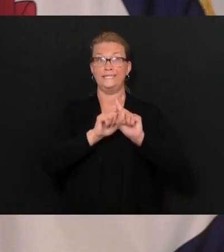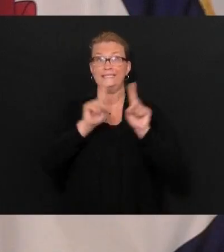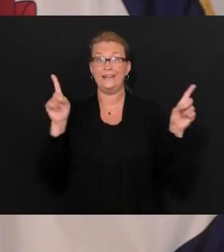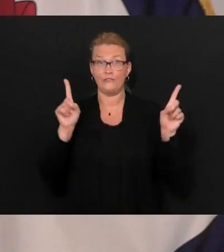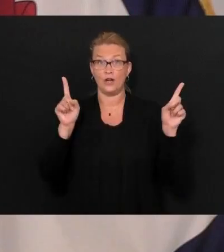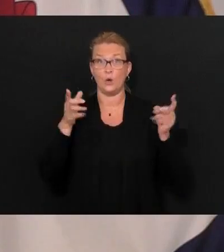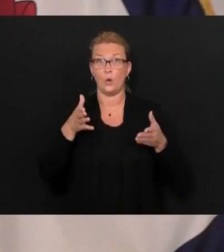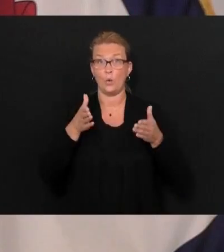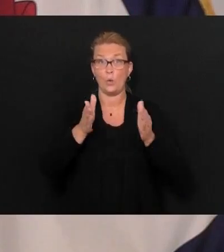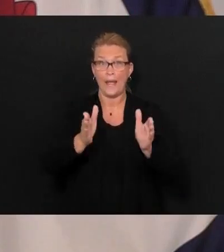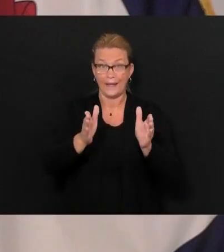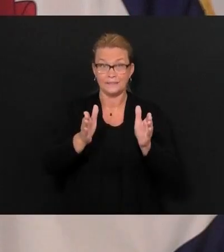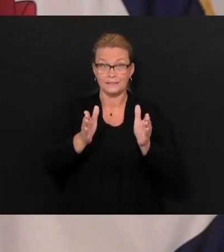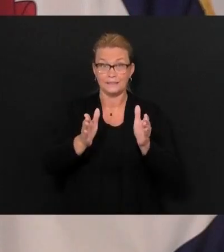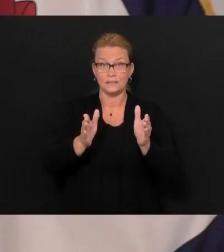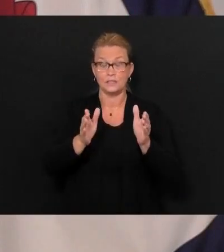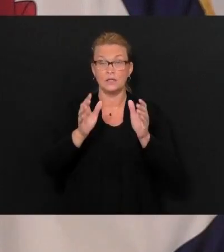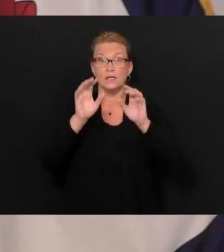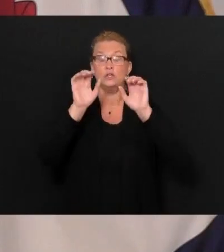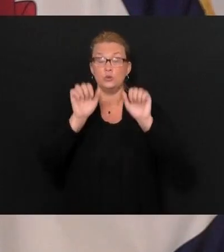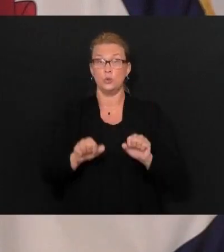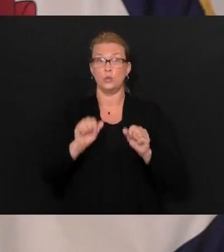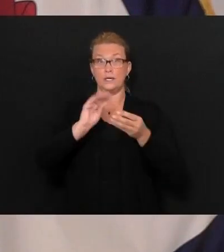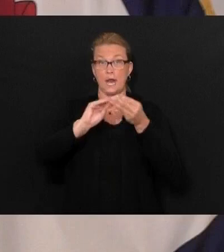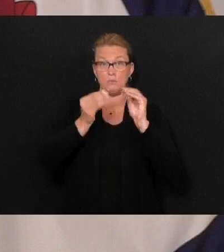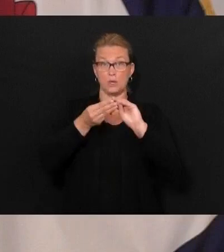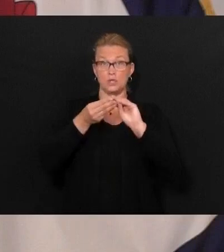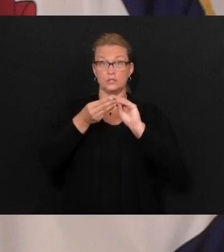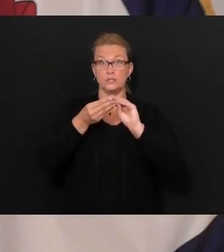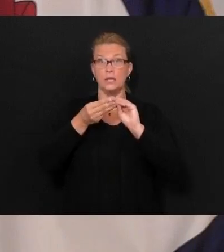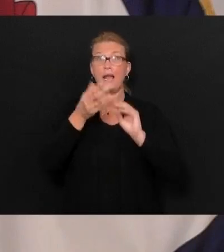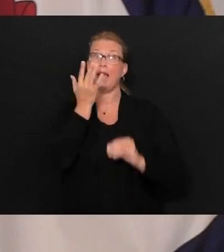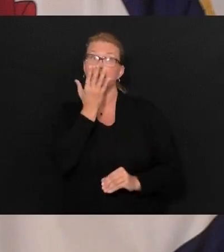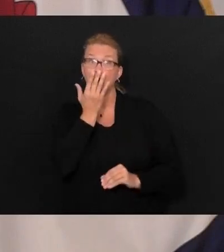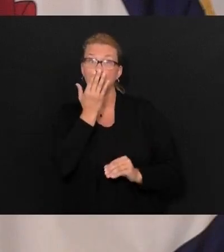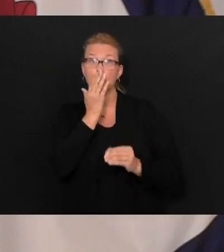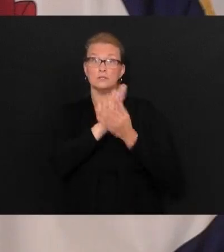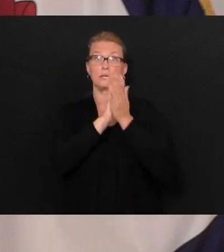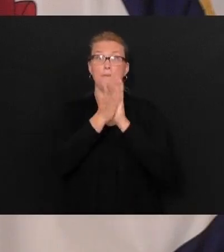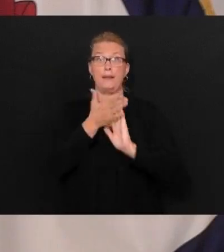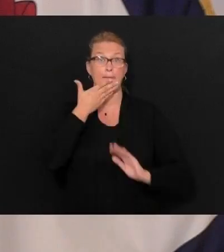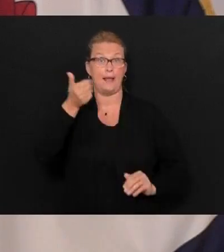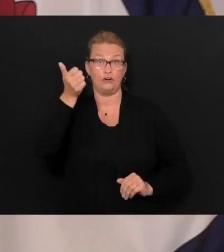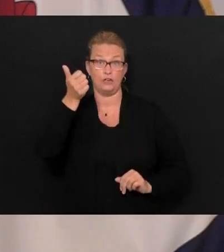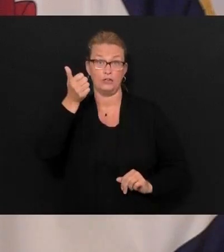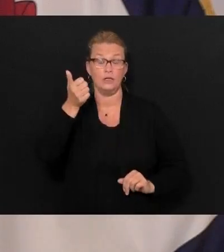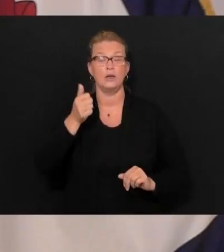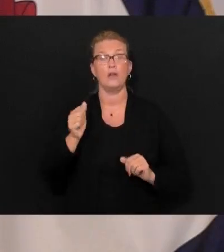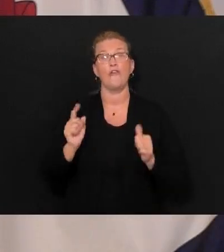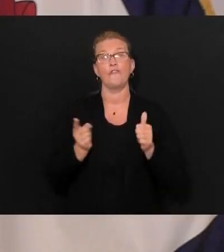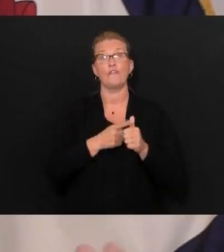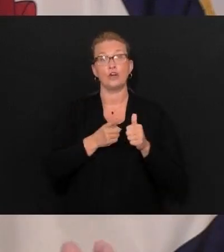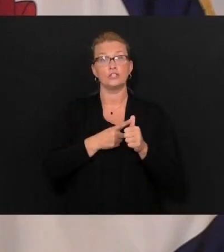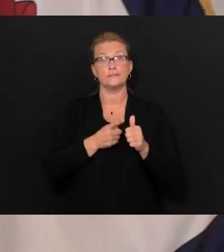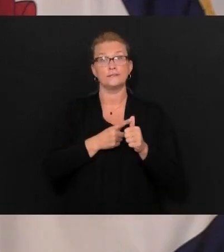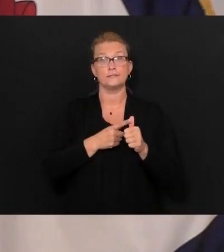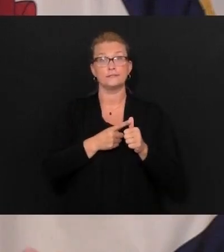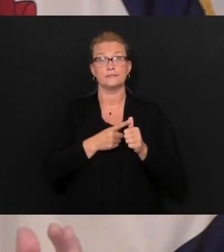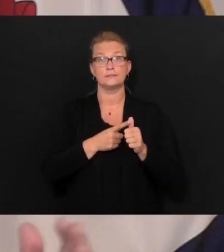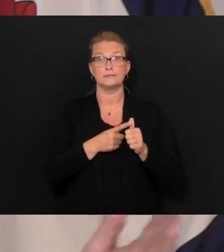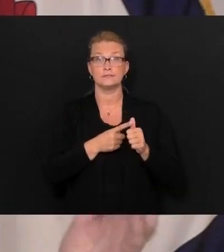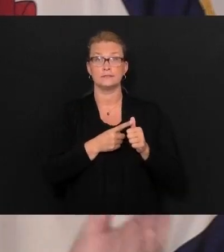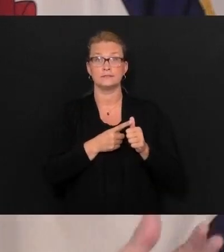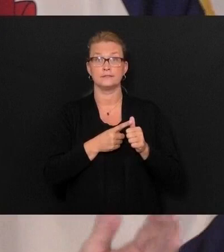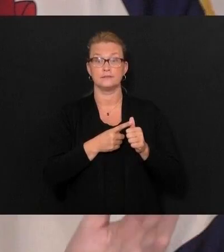that we can get our numbers and our colors better. Okay, the first one is, we